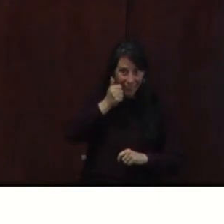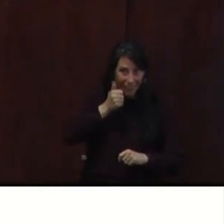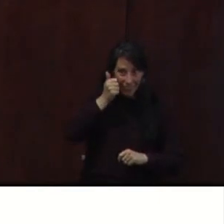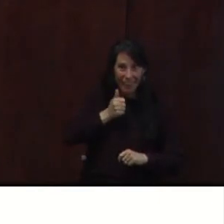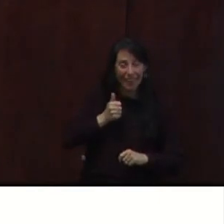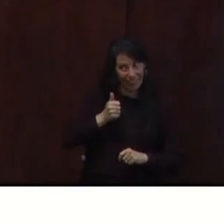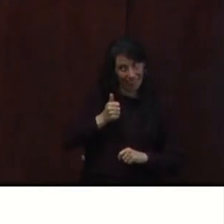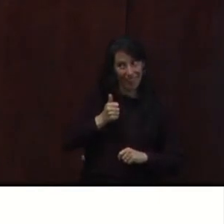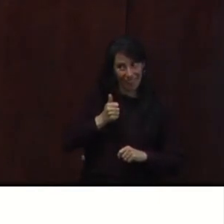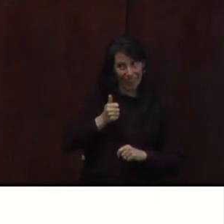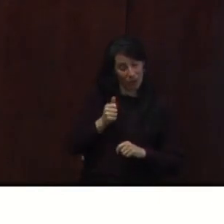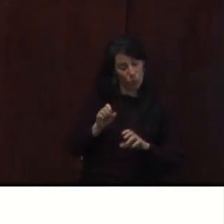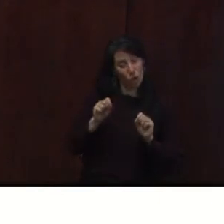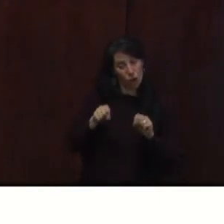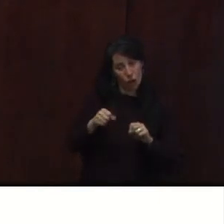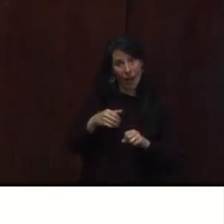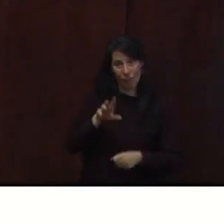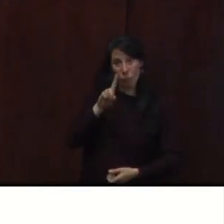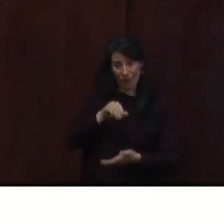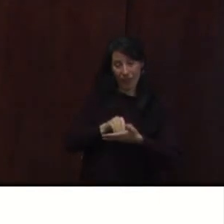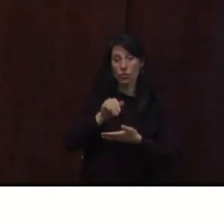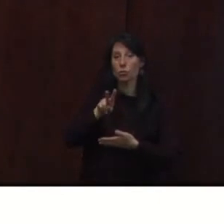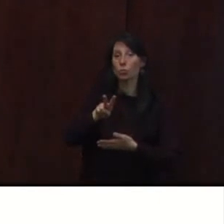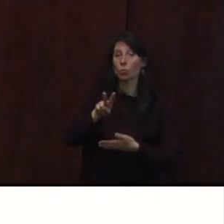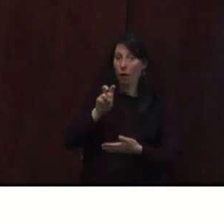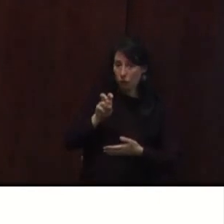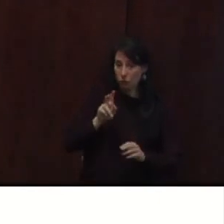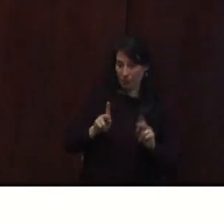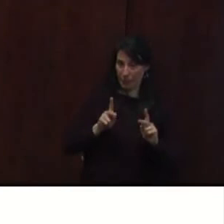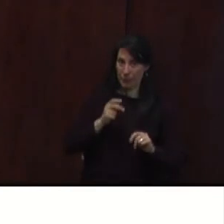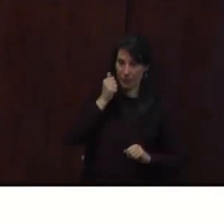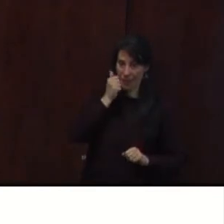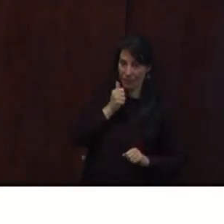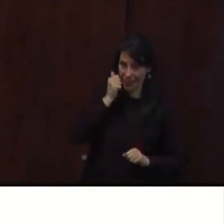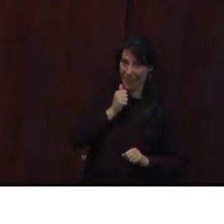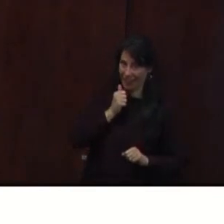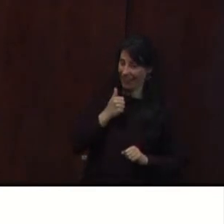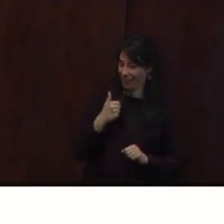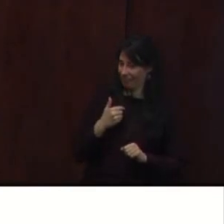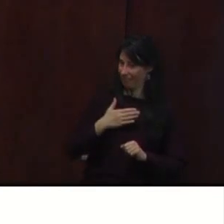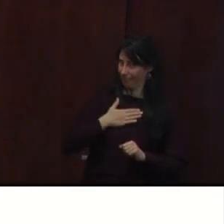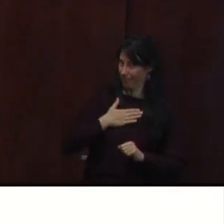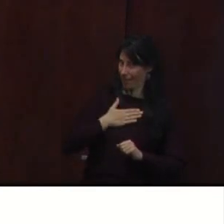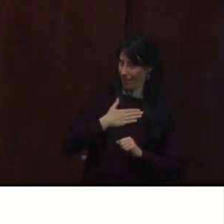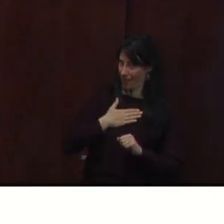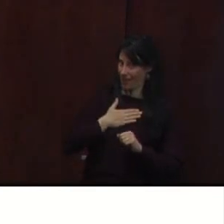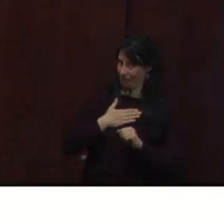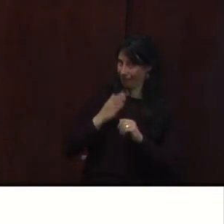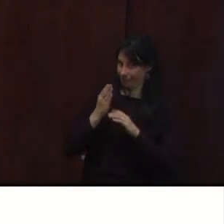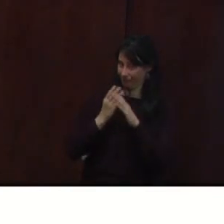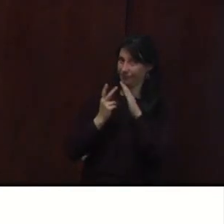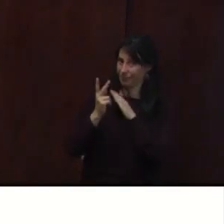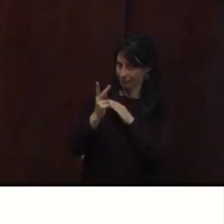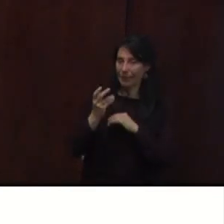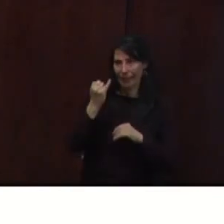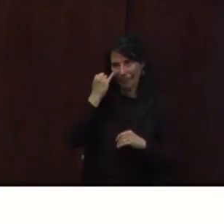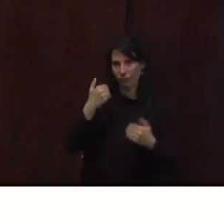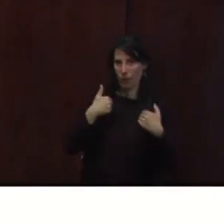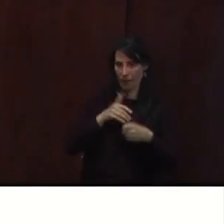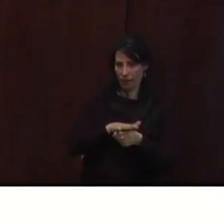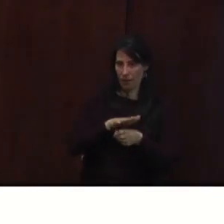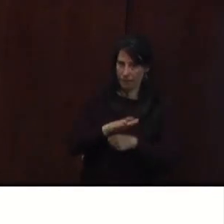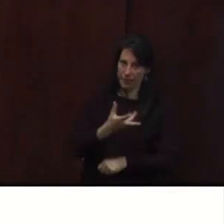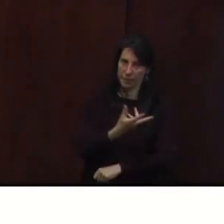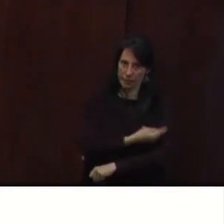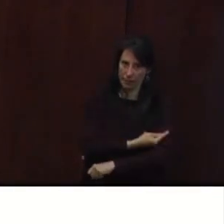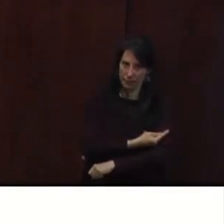pushing 1,200 a day through the AB Tech site once we go into this new model. and we have the vaccine on hand, of course.